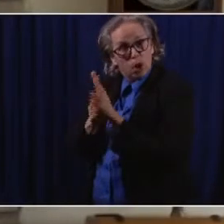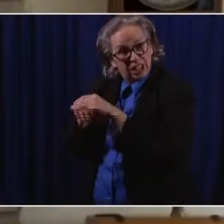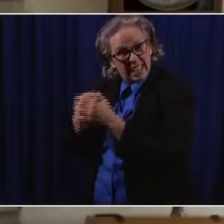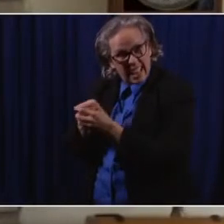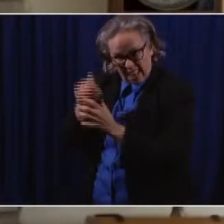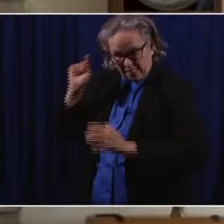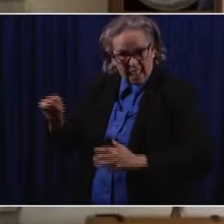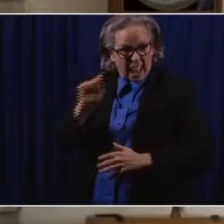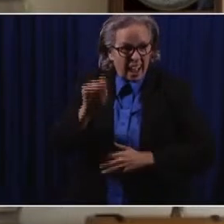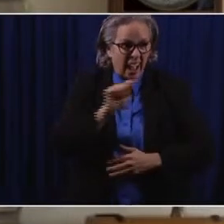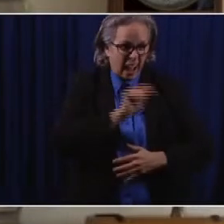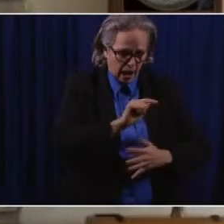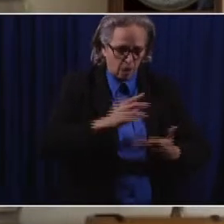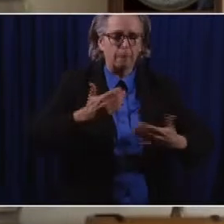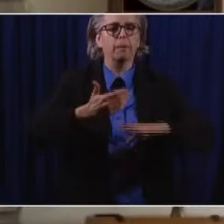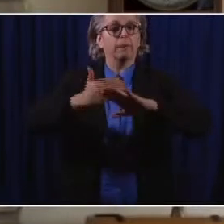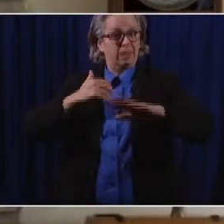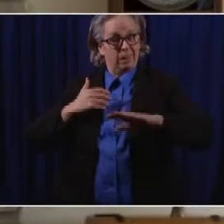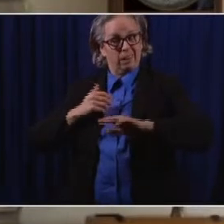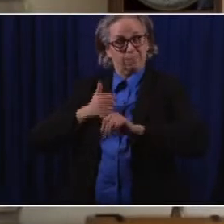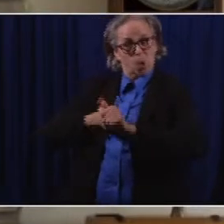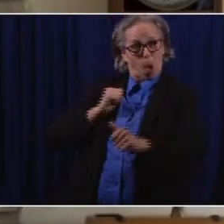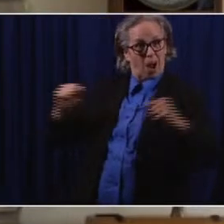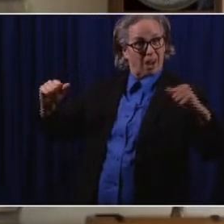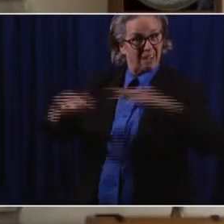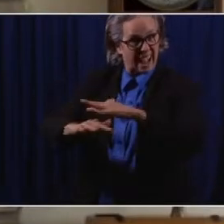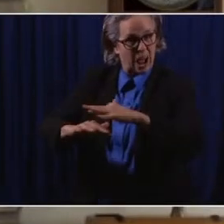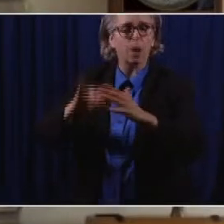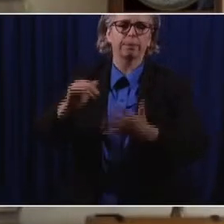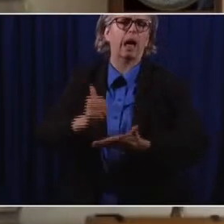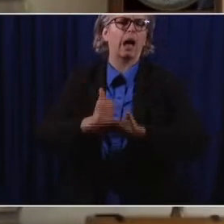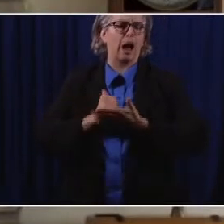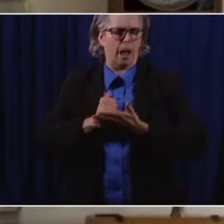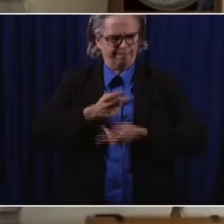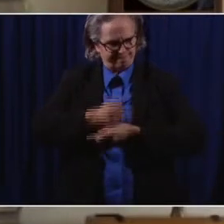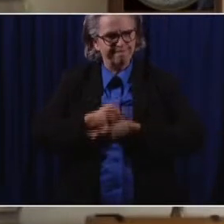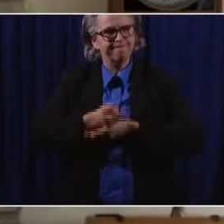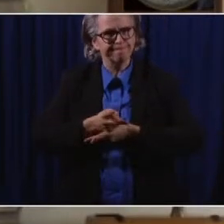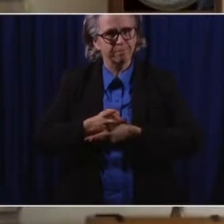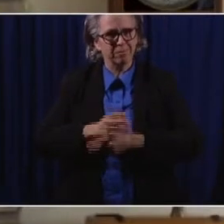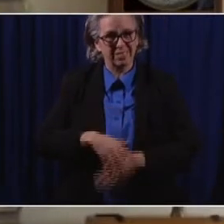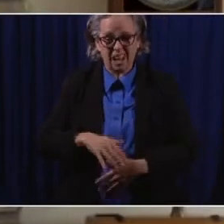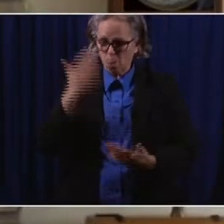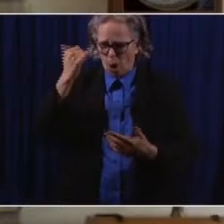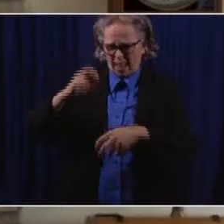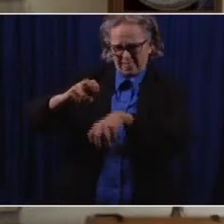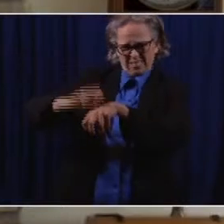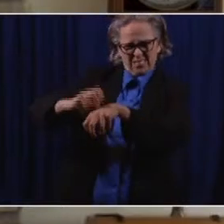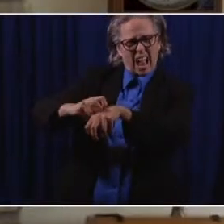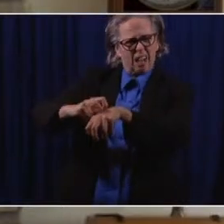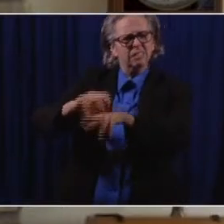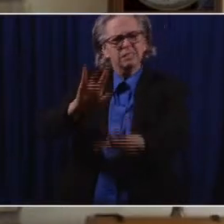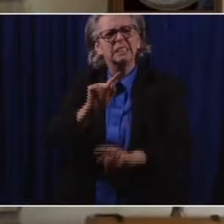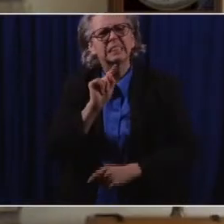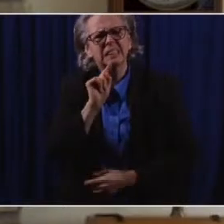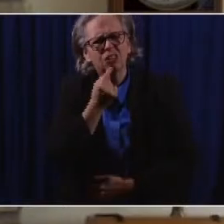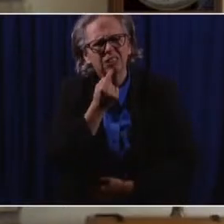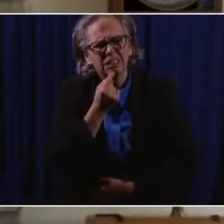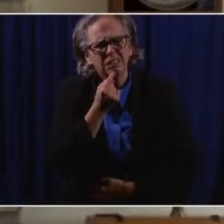gatherings. It means taking this virus seriously and respecting this